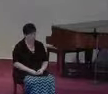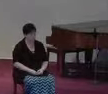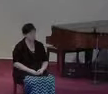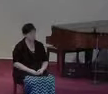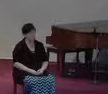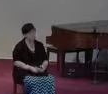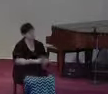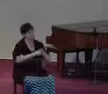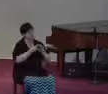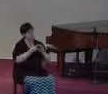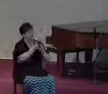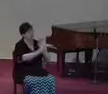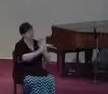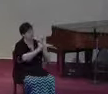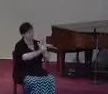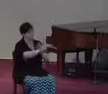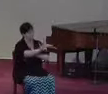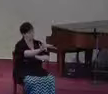Beginning at verse